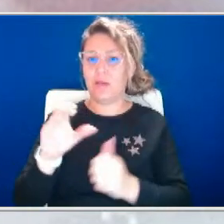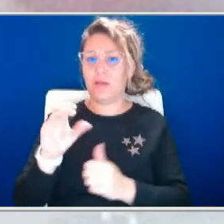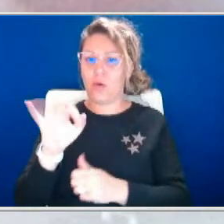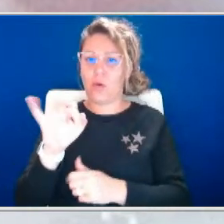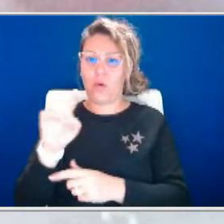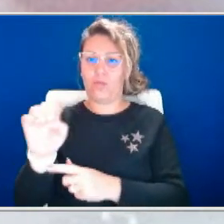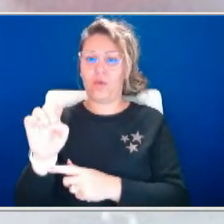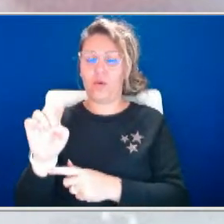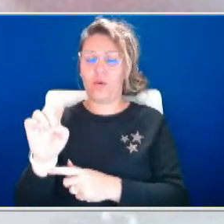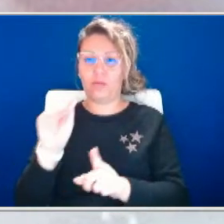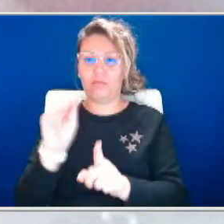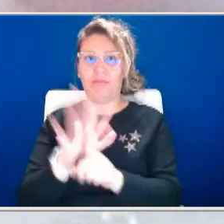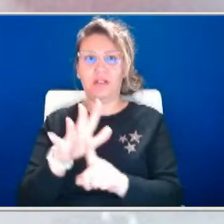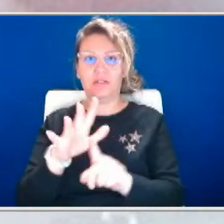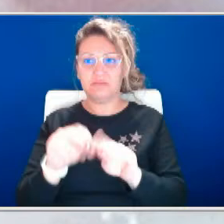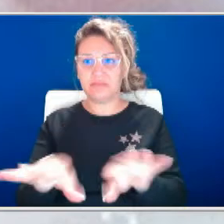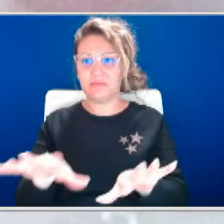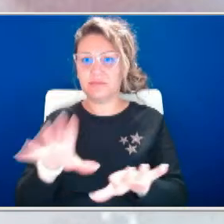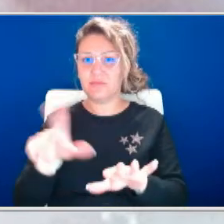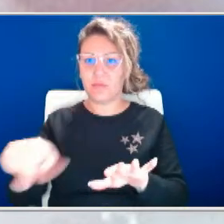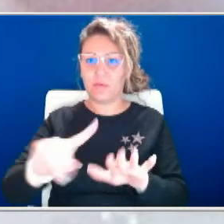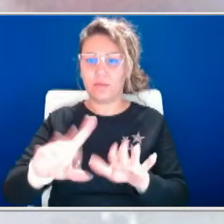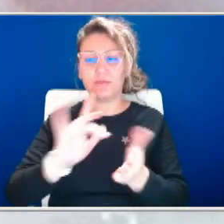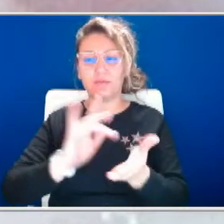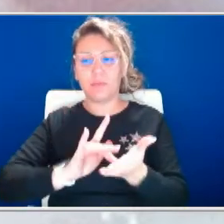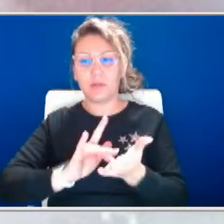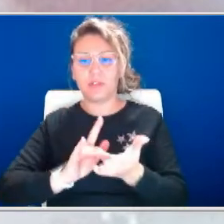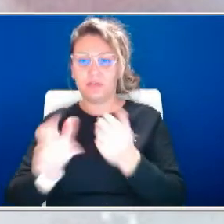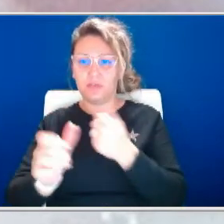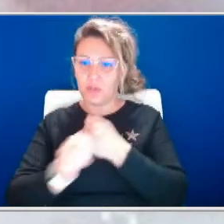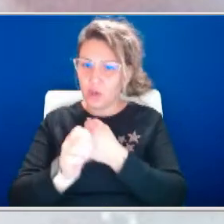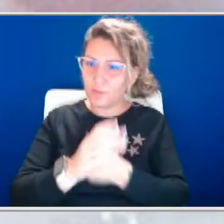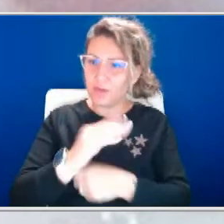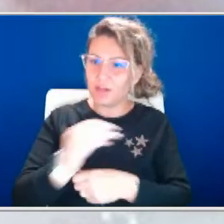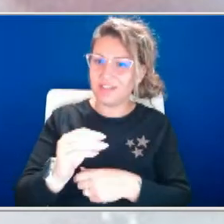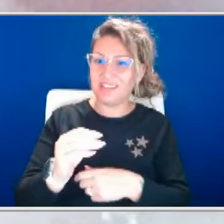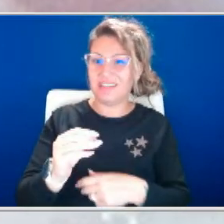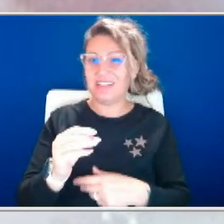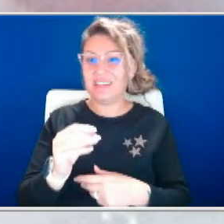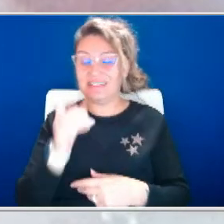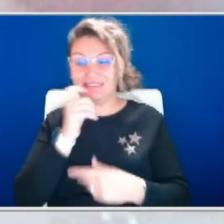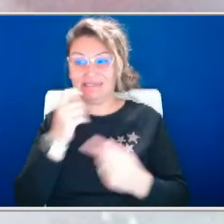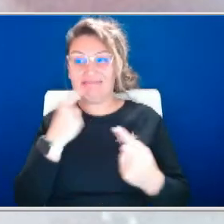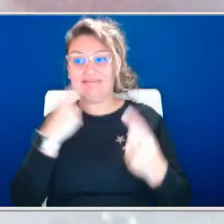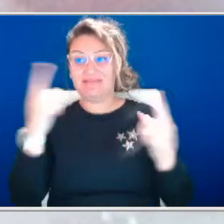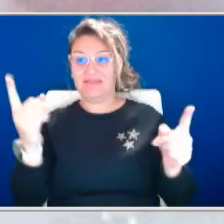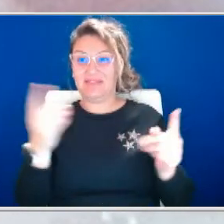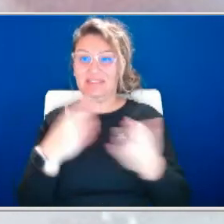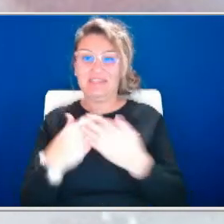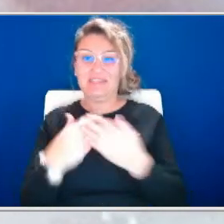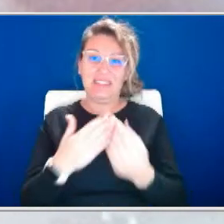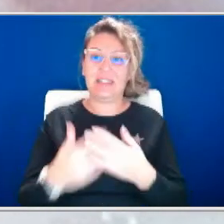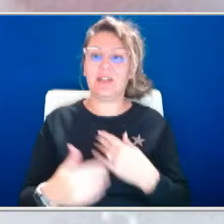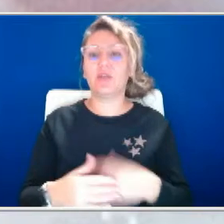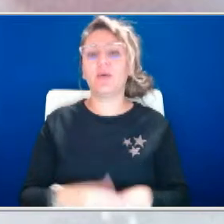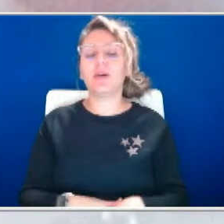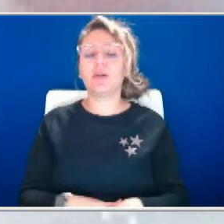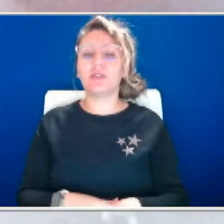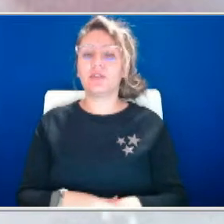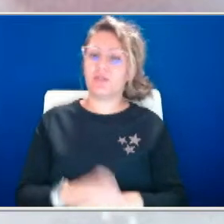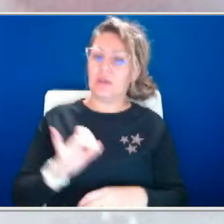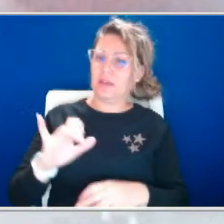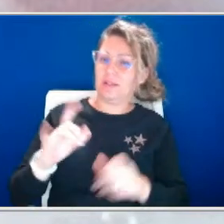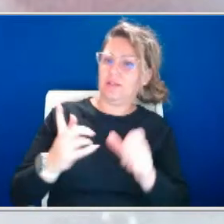know that those medications are harmful and they're actually relatively ineffective anyway. And so this is the first of its